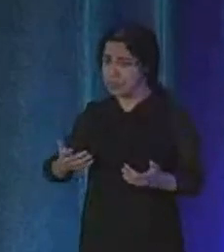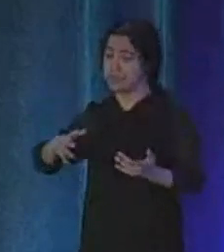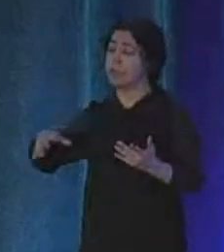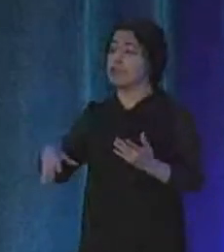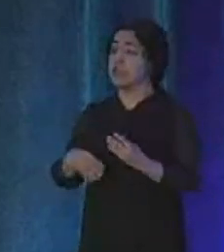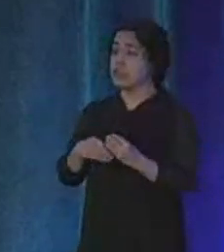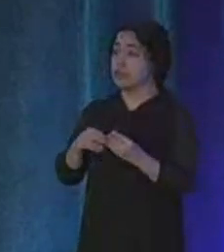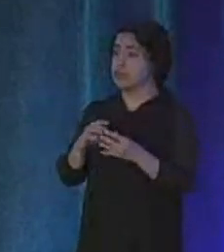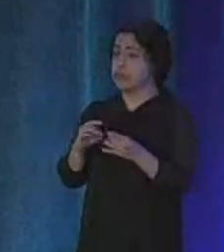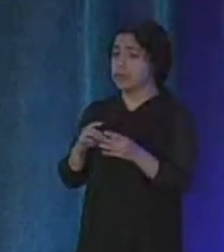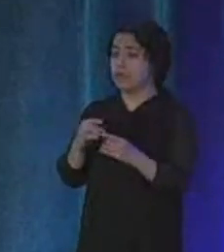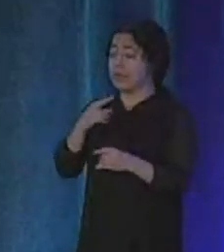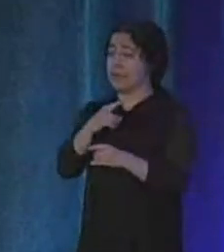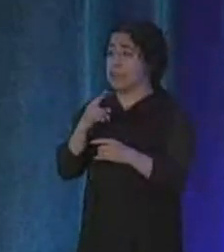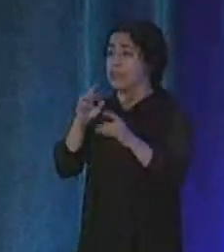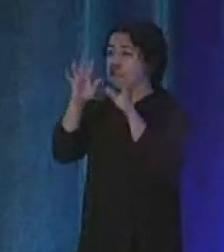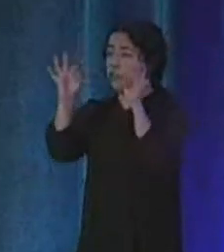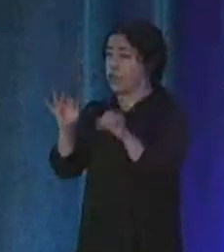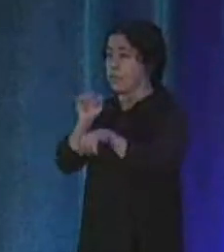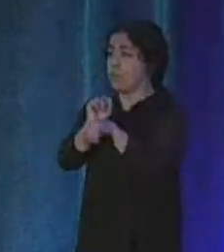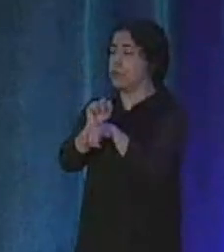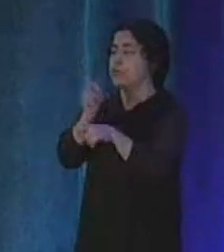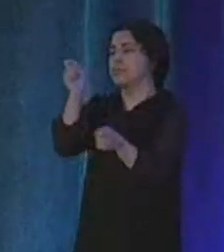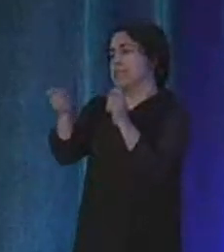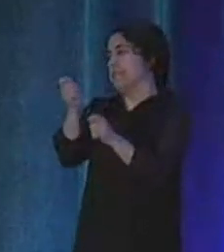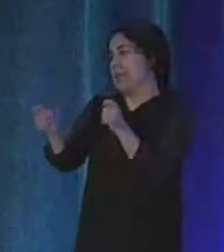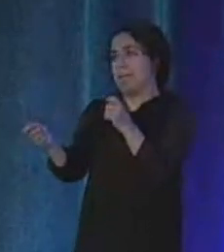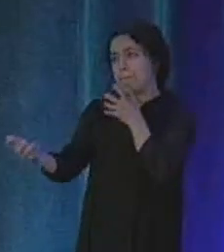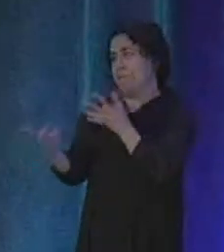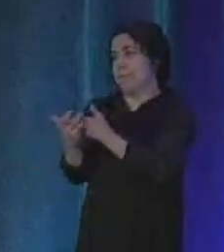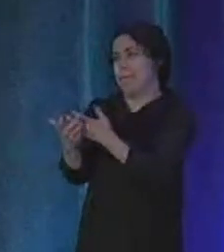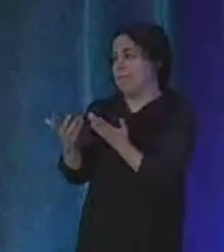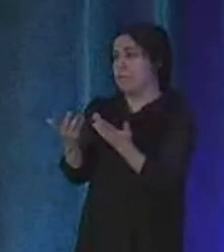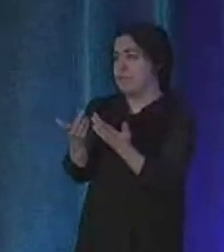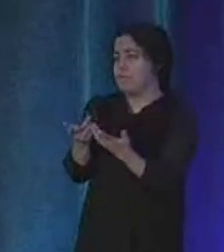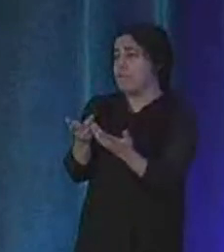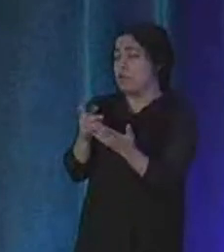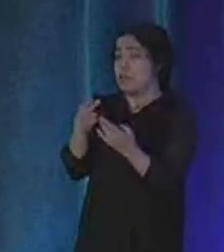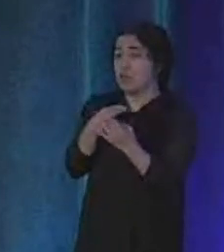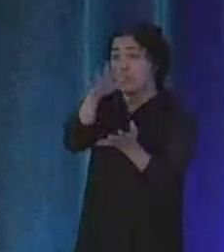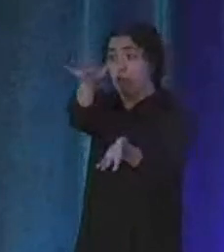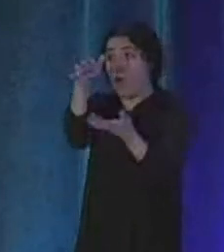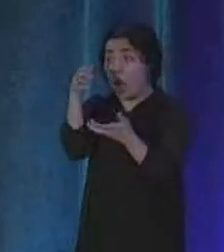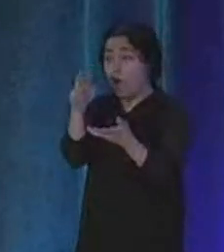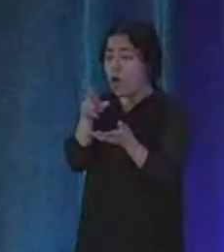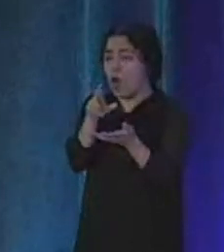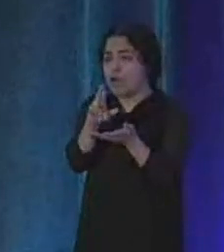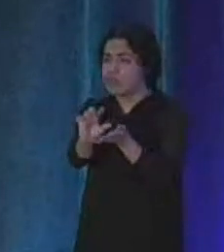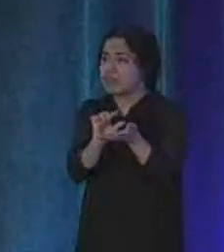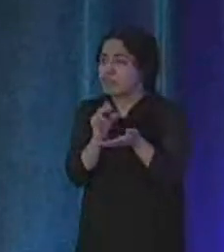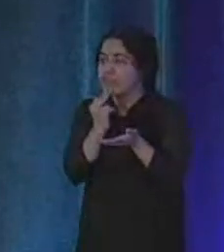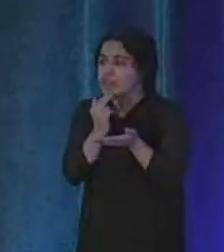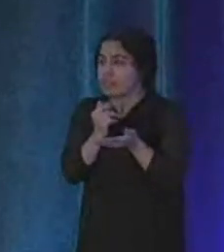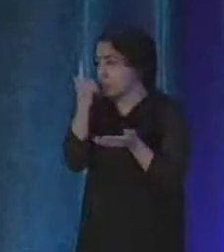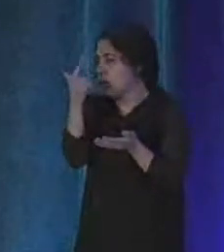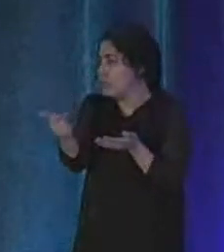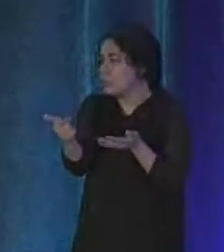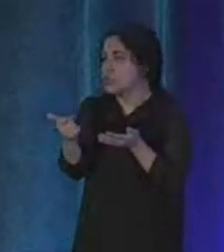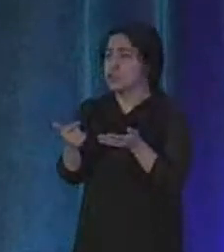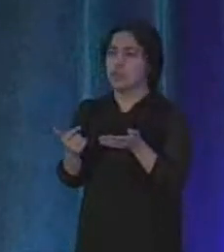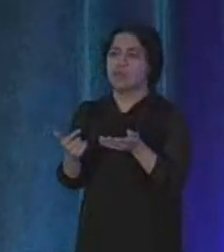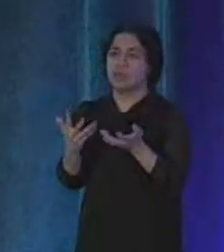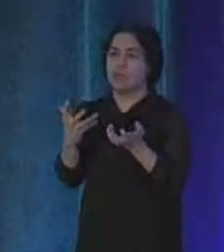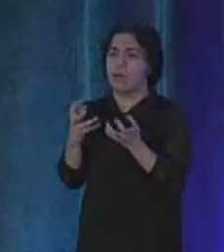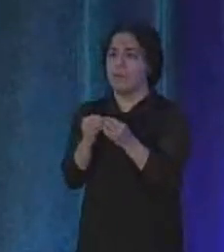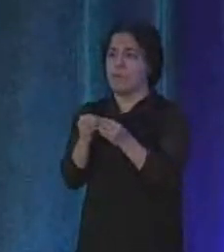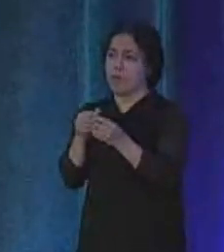Additionally, this framework is adaptable. You can use as much or as little of this framework as I offer up. It can be as heavy or lightweight as you